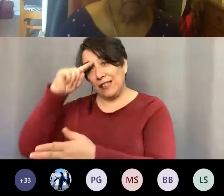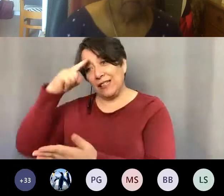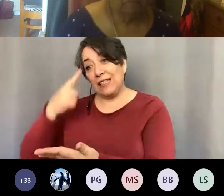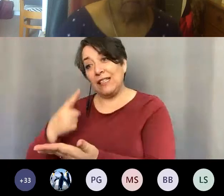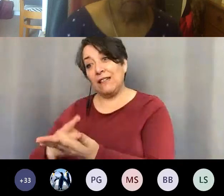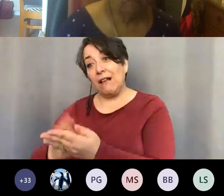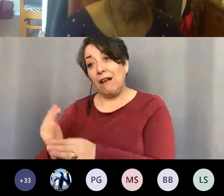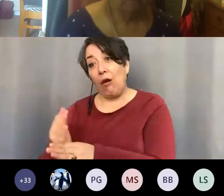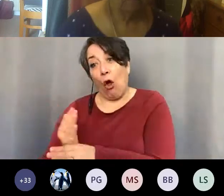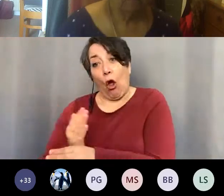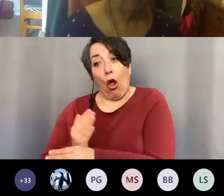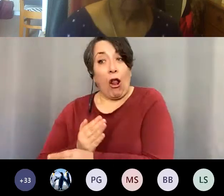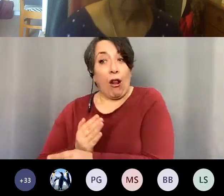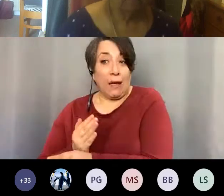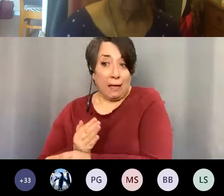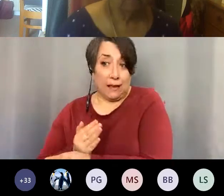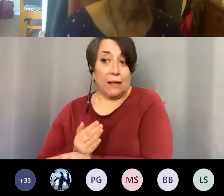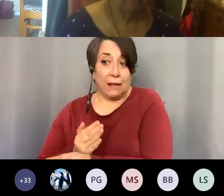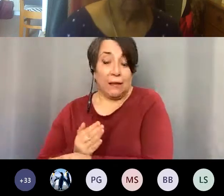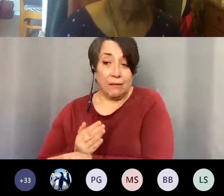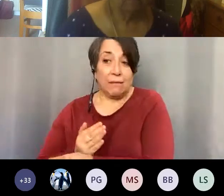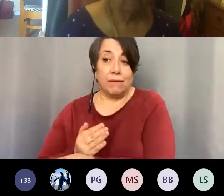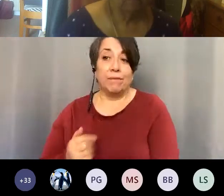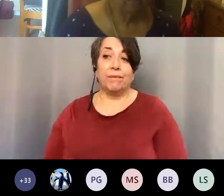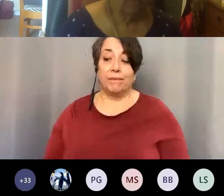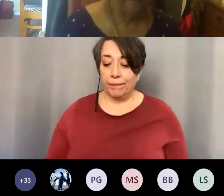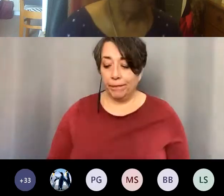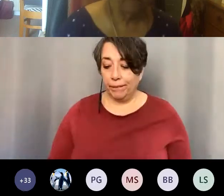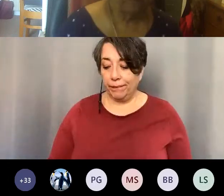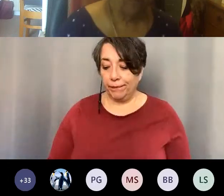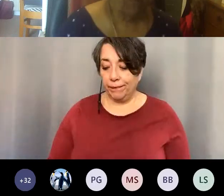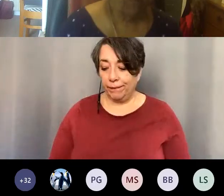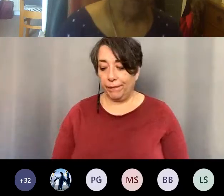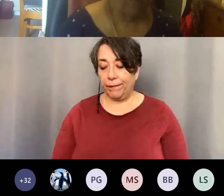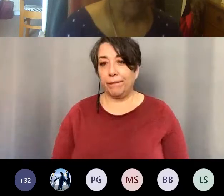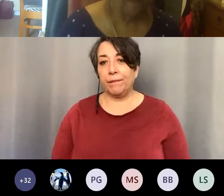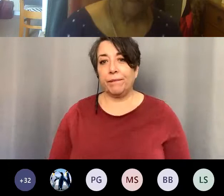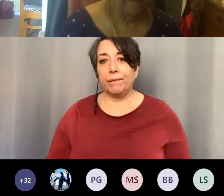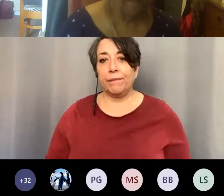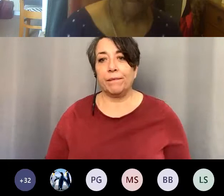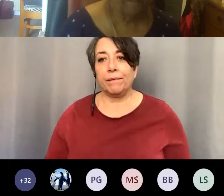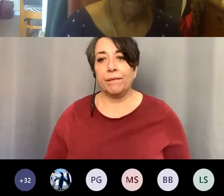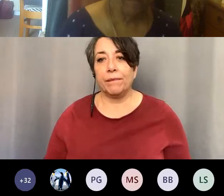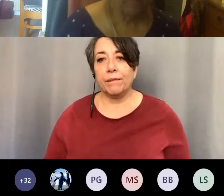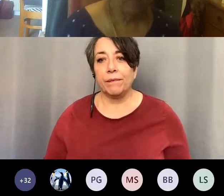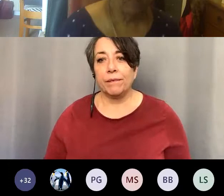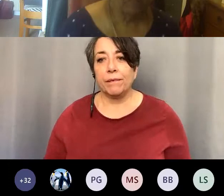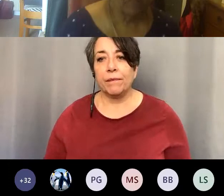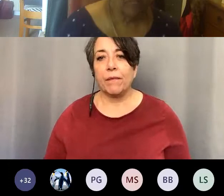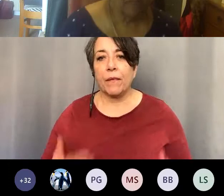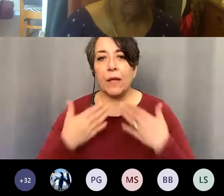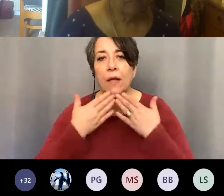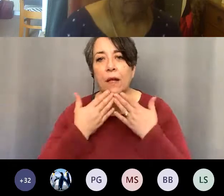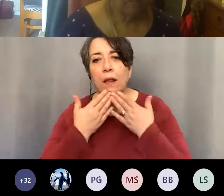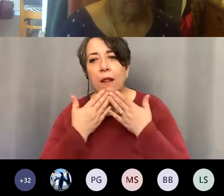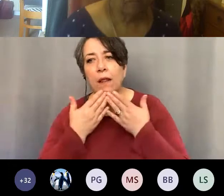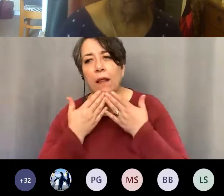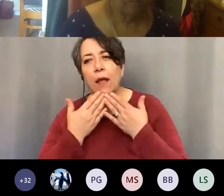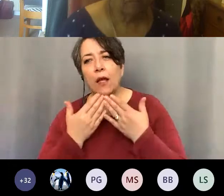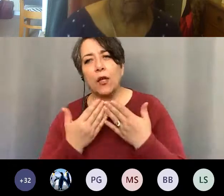the referral has been made from primary care. Lovely, thank you. We've got another, there are some comments in there. I don't think